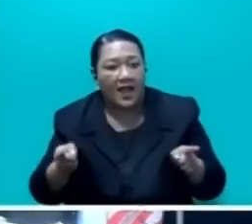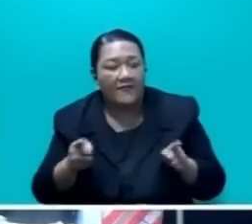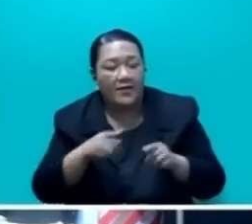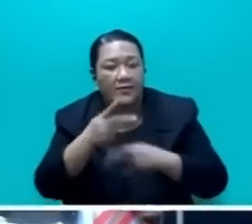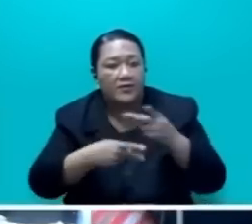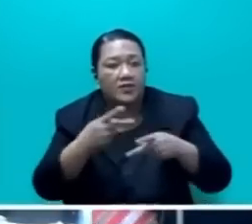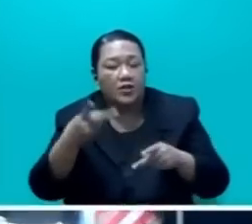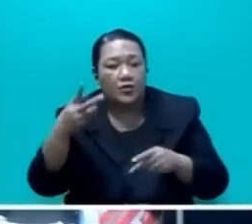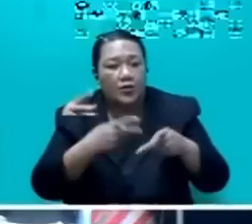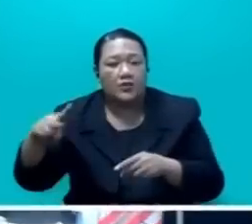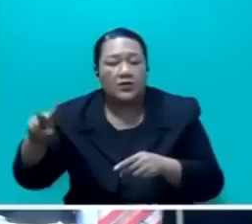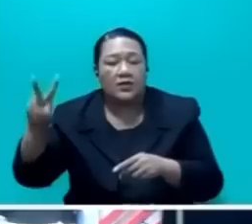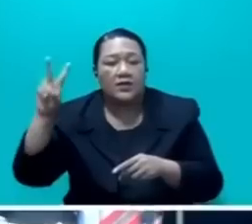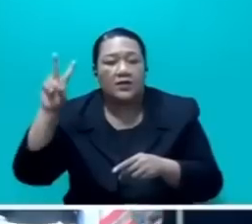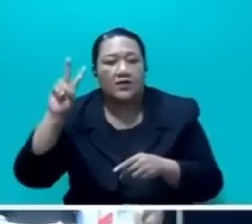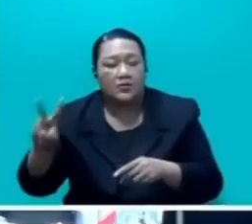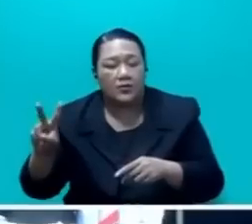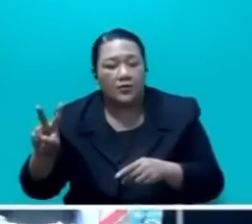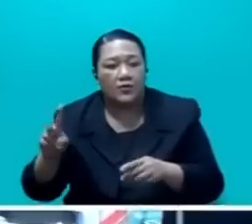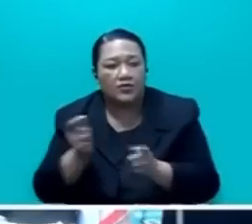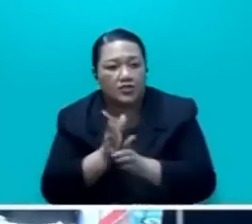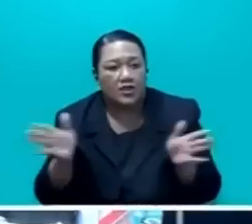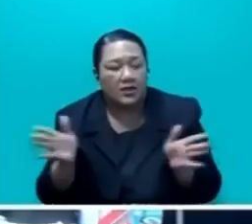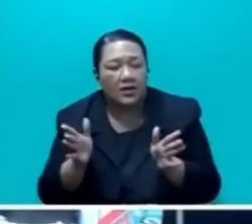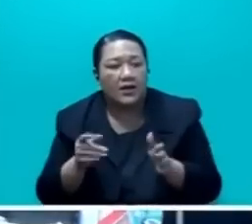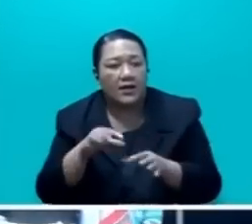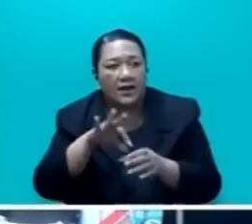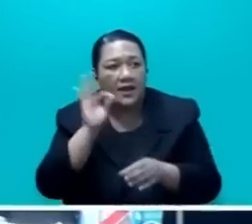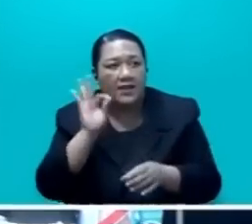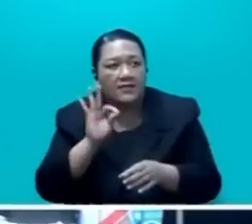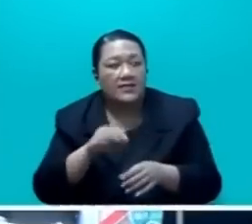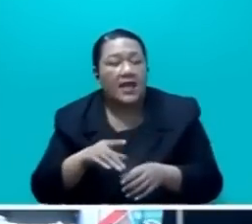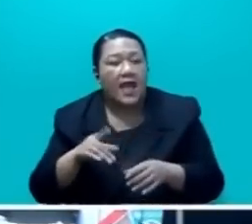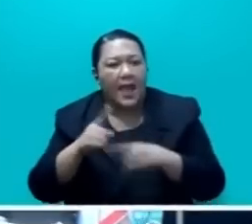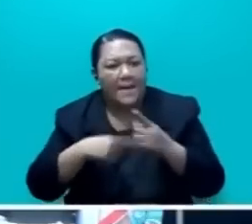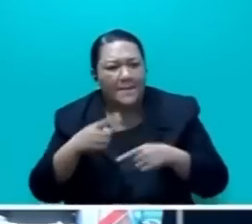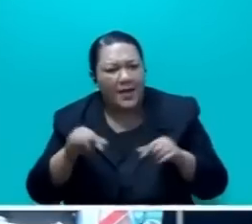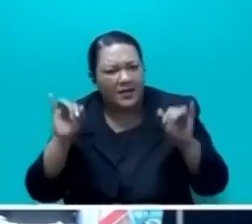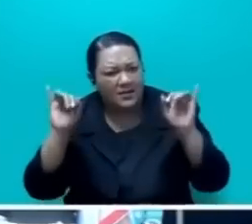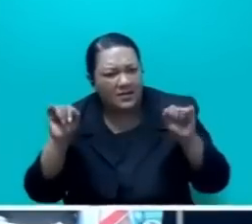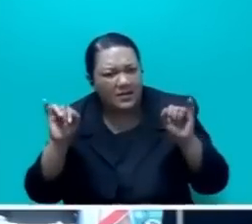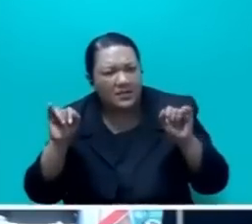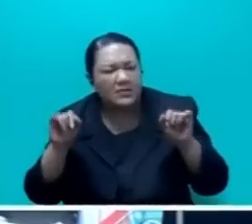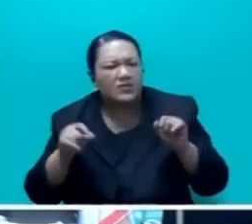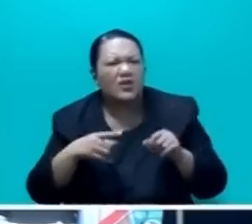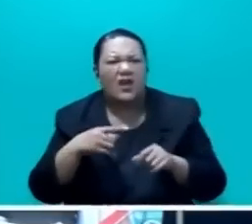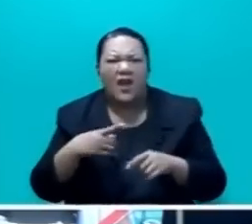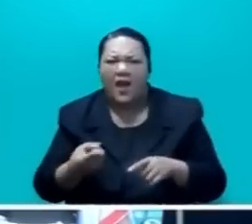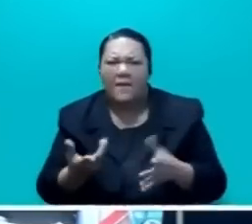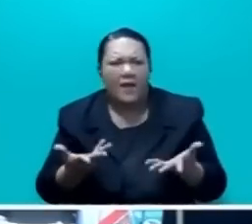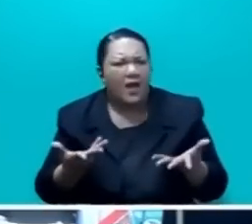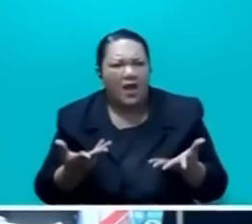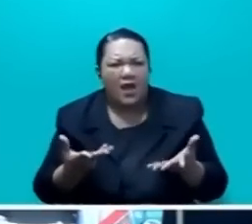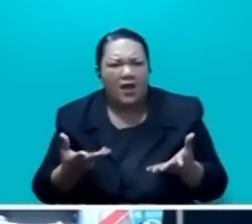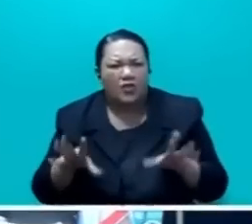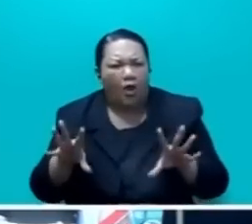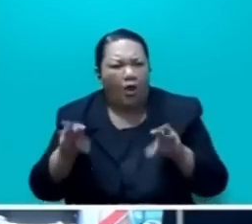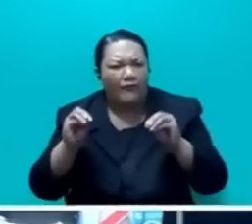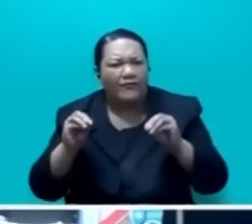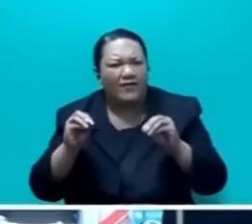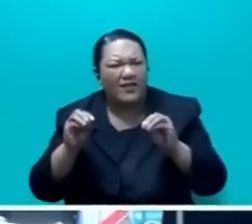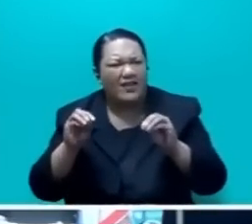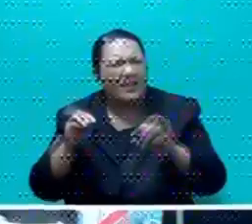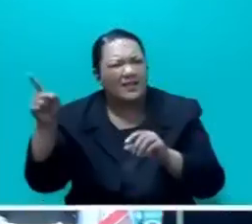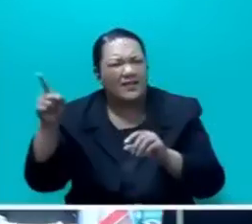2022 general election. This is to identify the issues surrounding the glitch situation that occurred on election day last year.